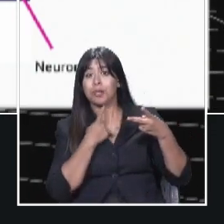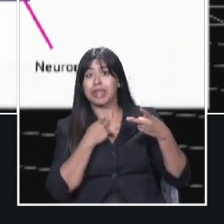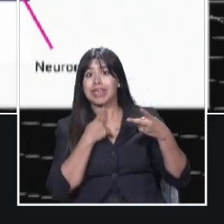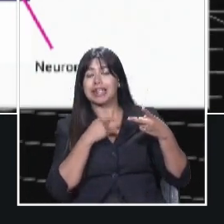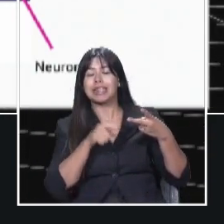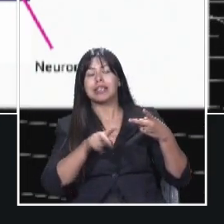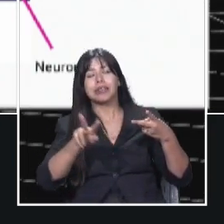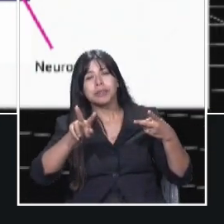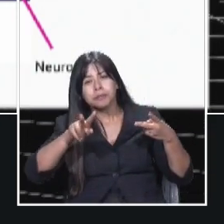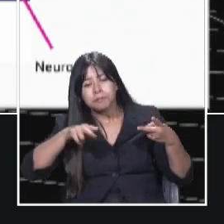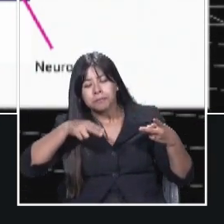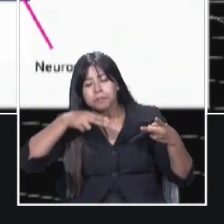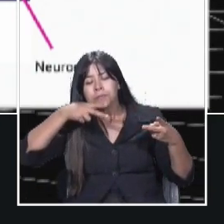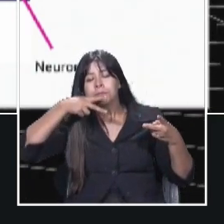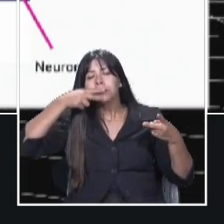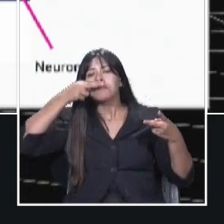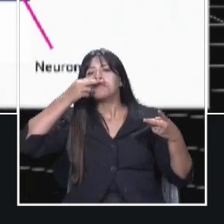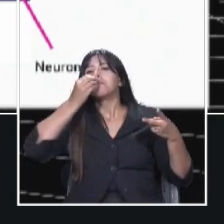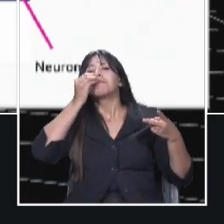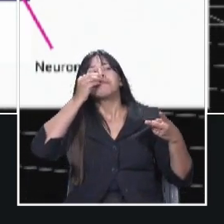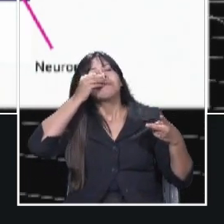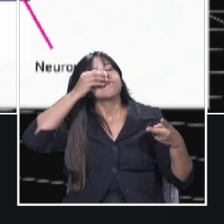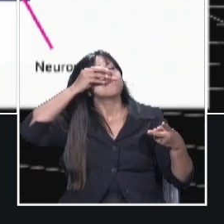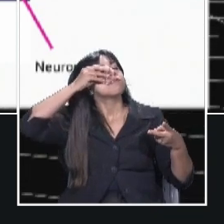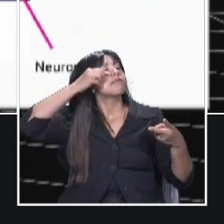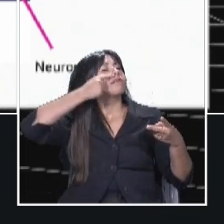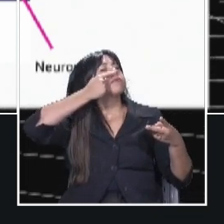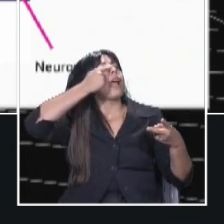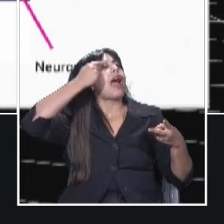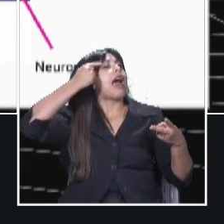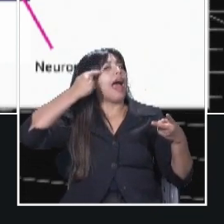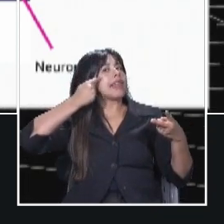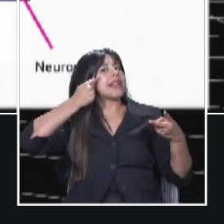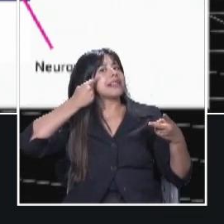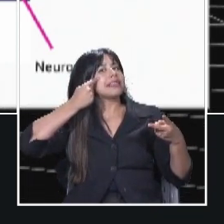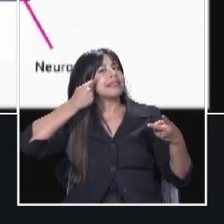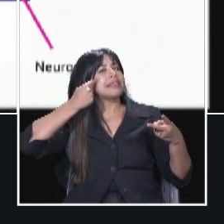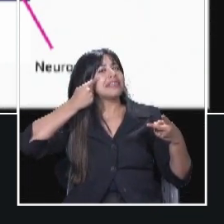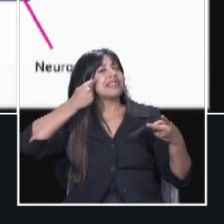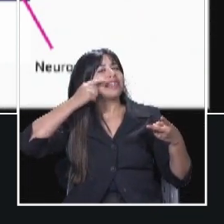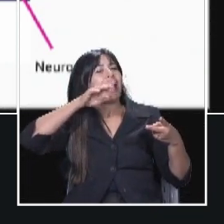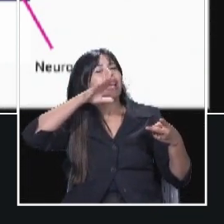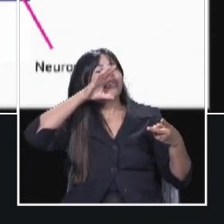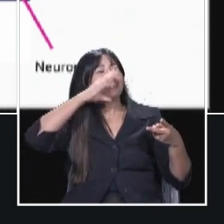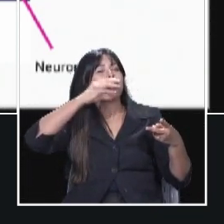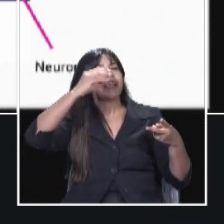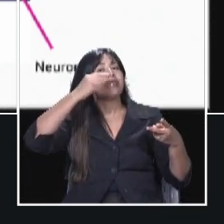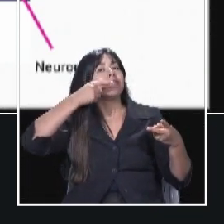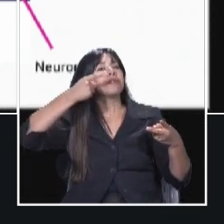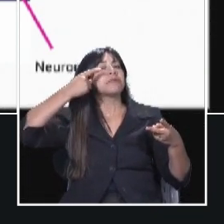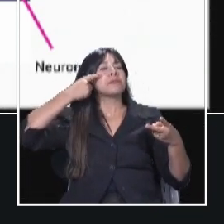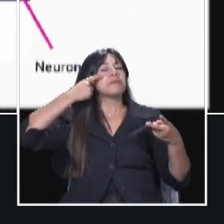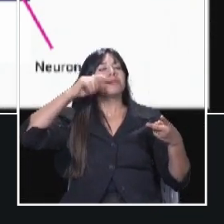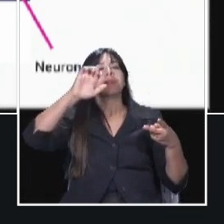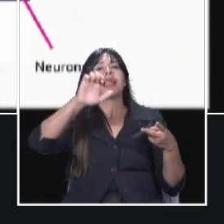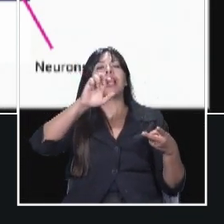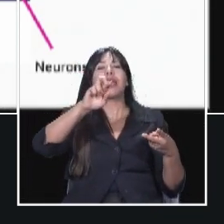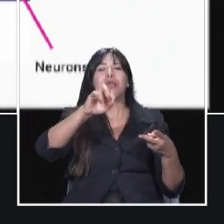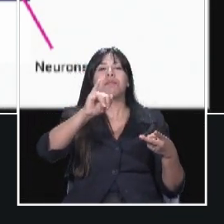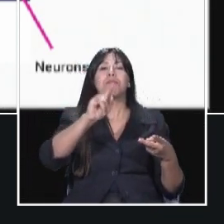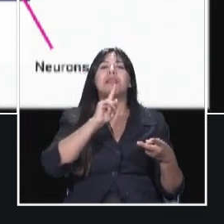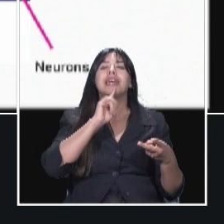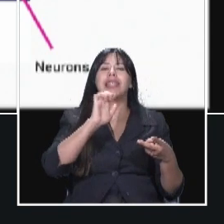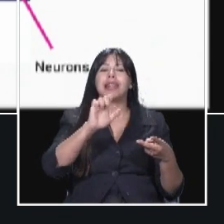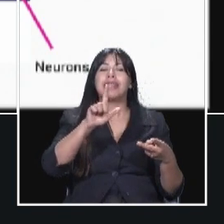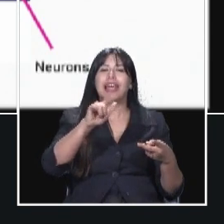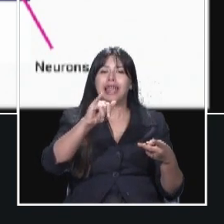the back of the nose of the dog to something you call the olfactory epithelium. It, by the way, the human nose works in a similar